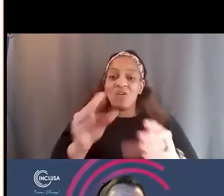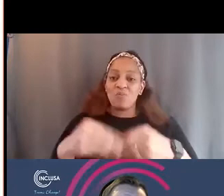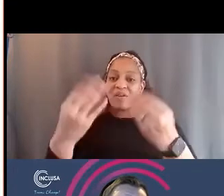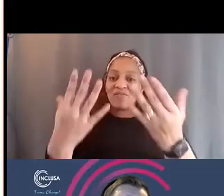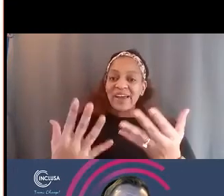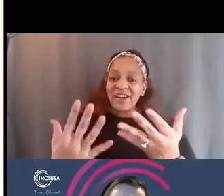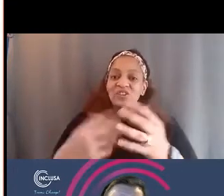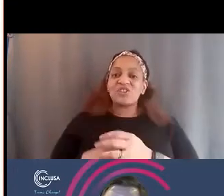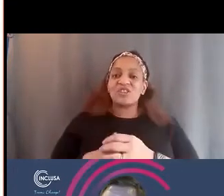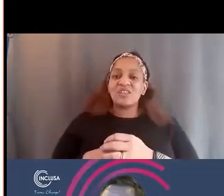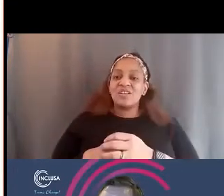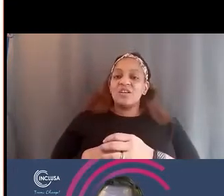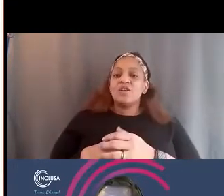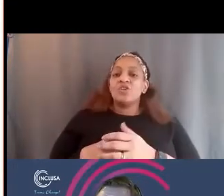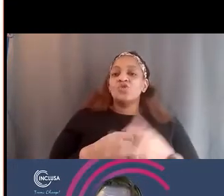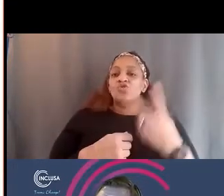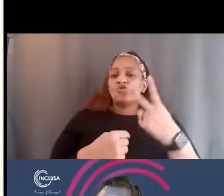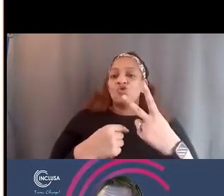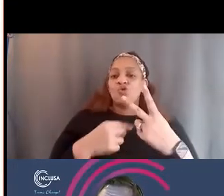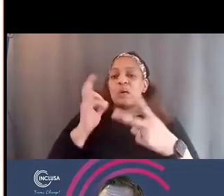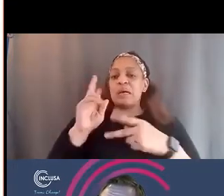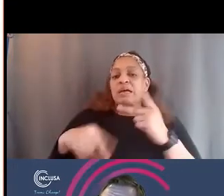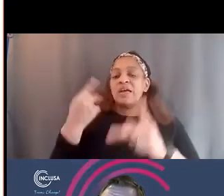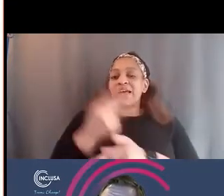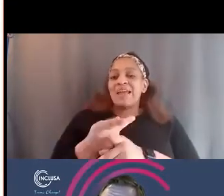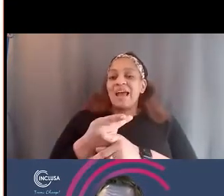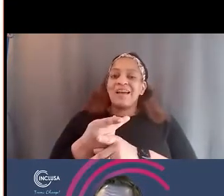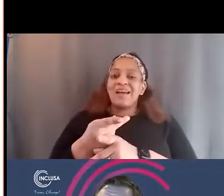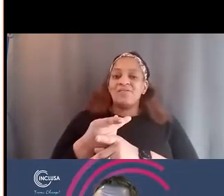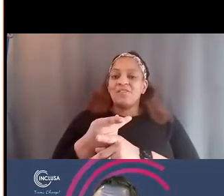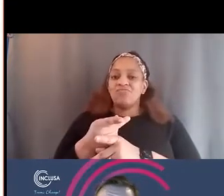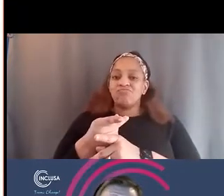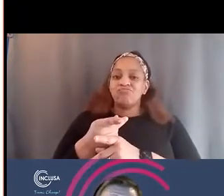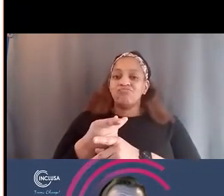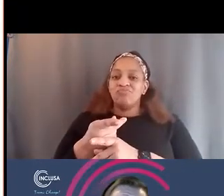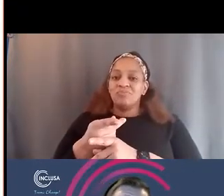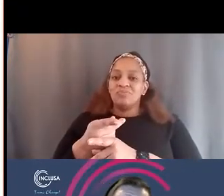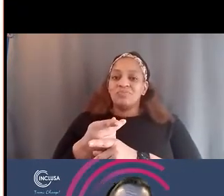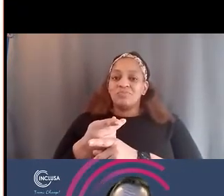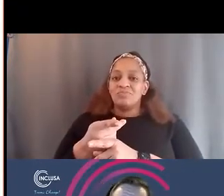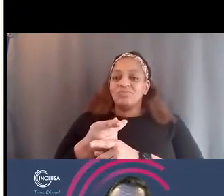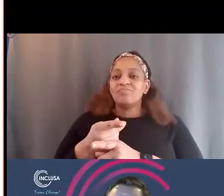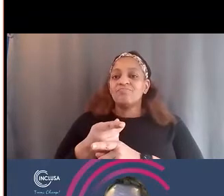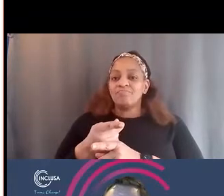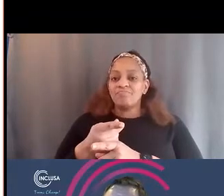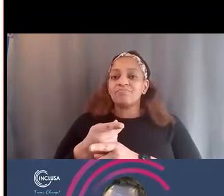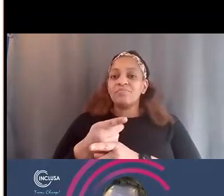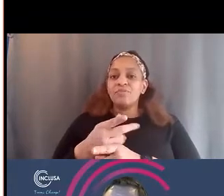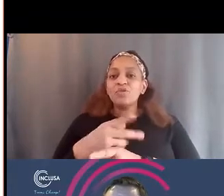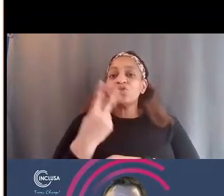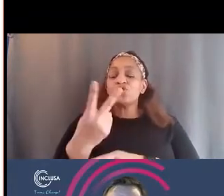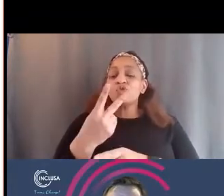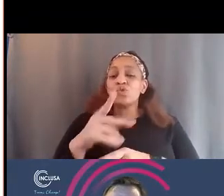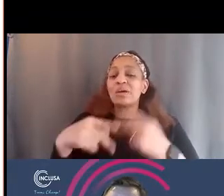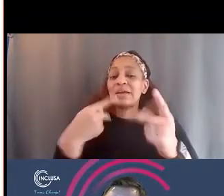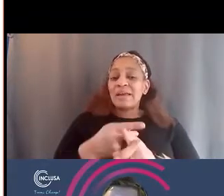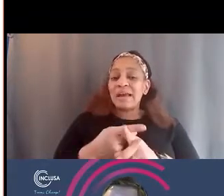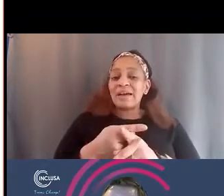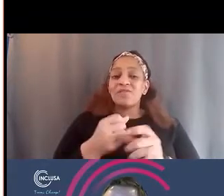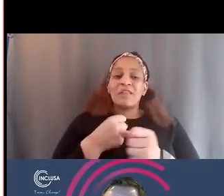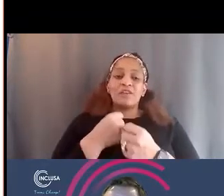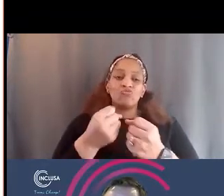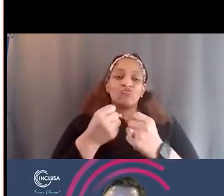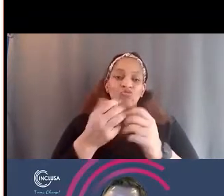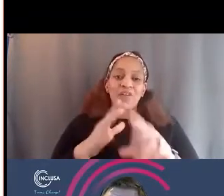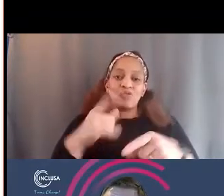there are two kind of drivers to the level of support that they were providing to individuals. The first is new job placements tended to have